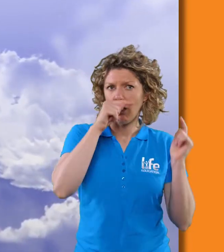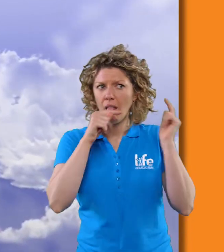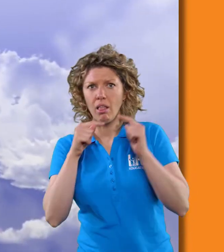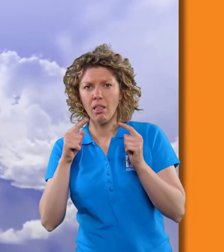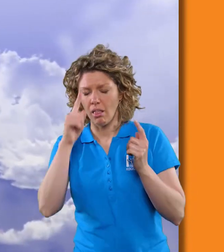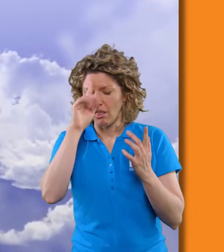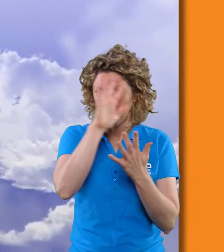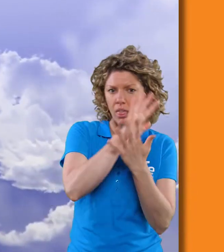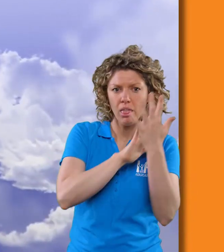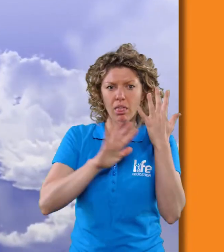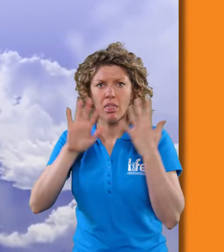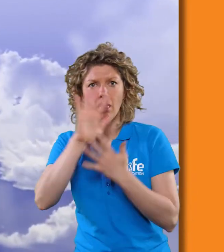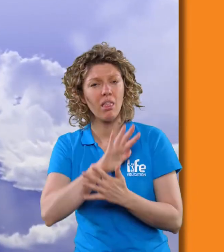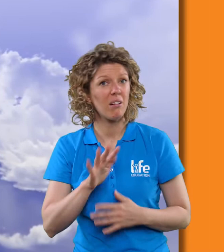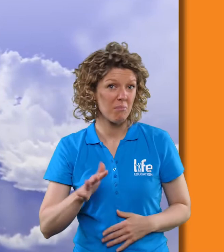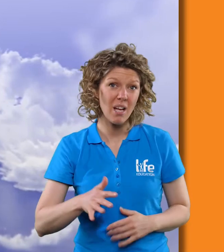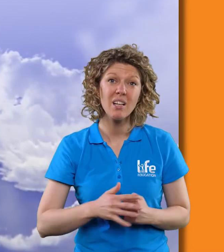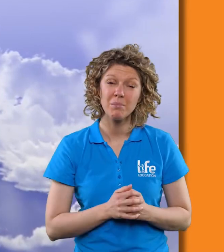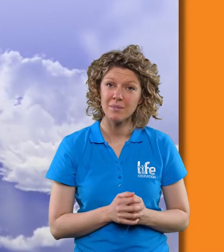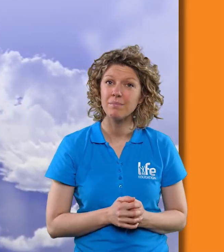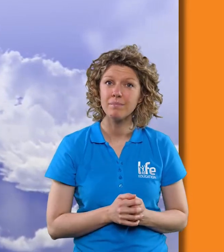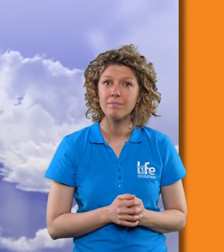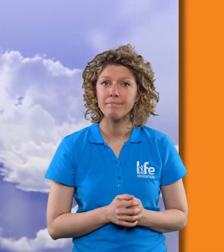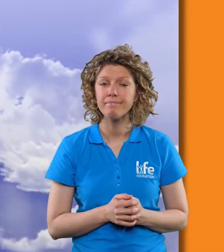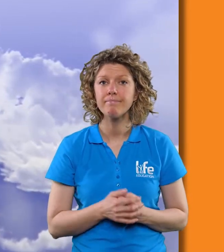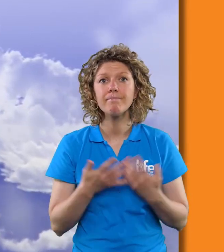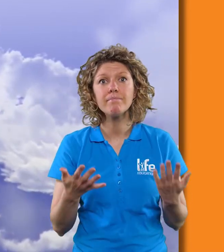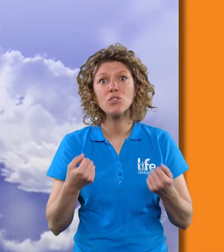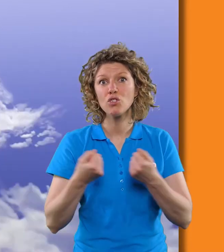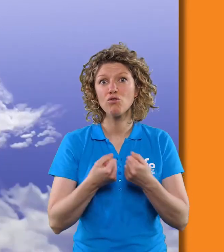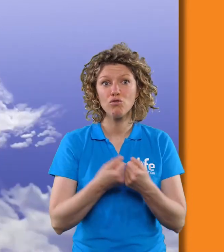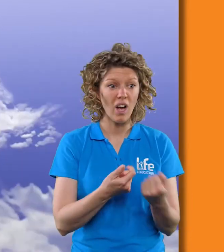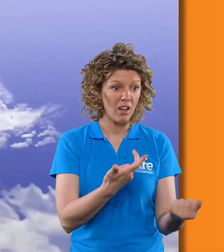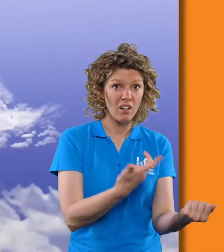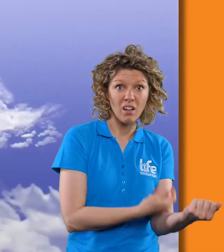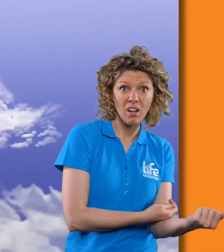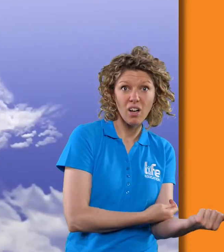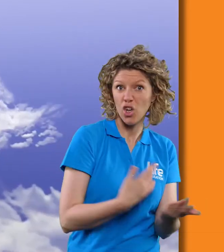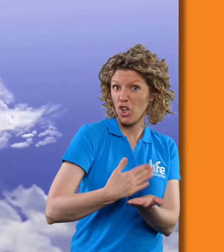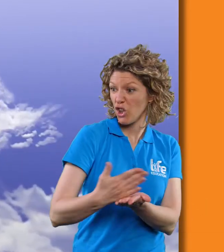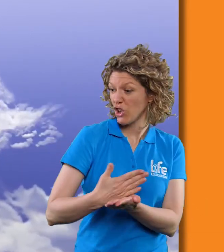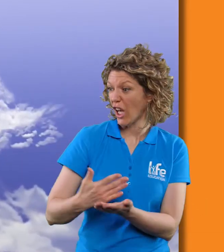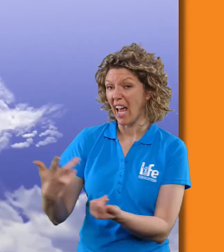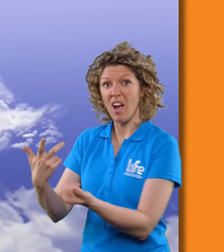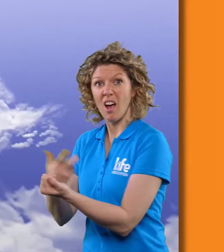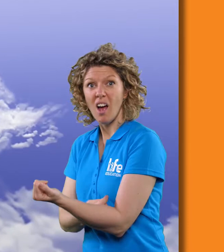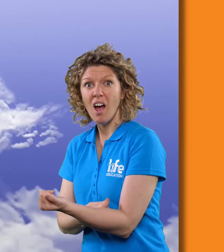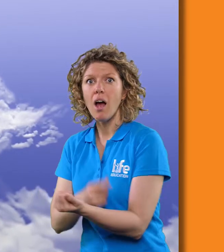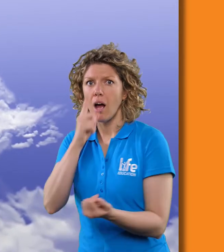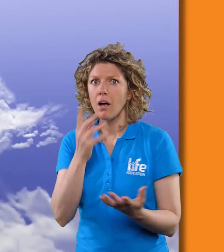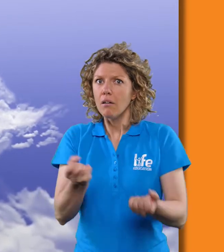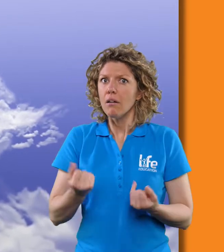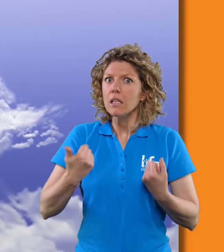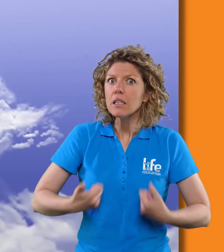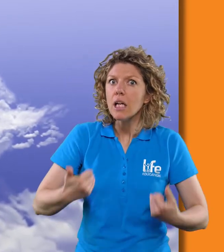psychosis. And if a needle is shared to inject the drug, a person may develop viruses such as hepatitis C or